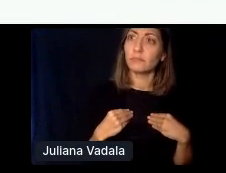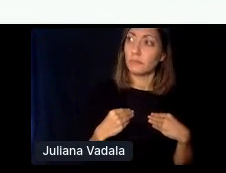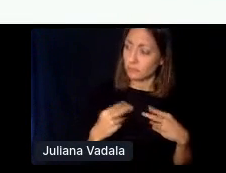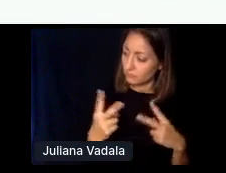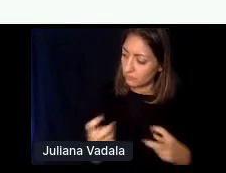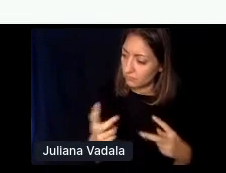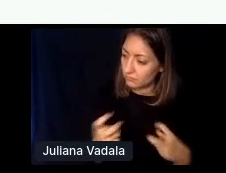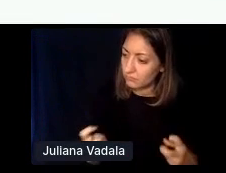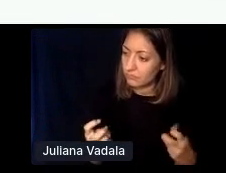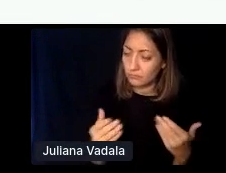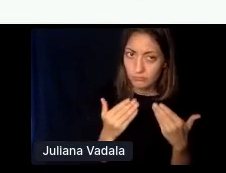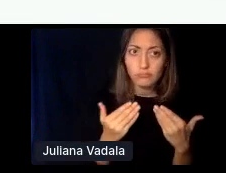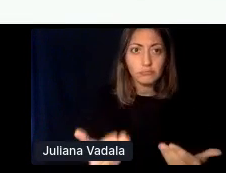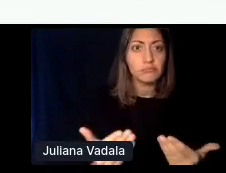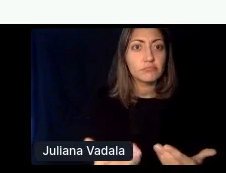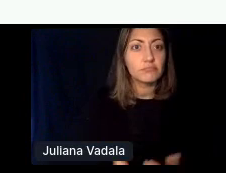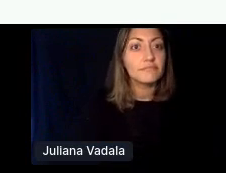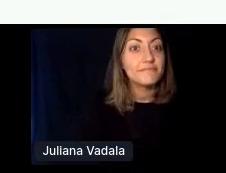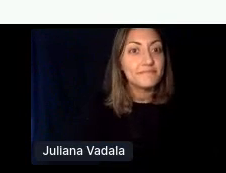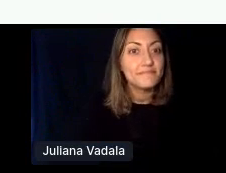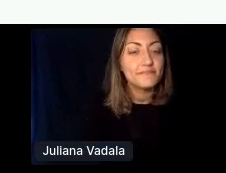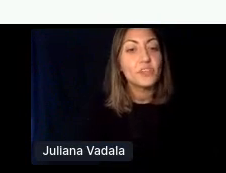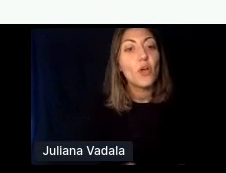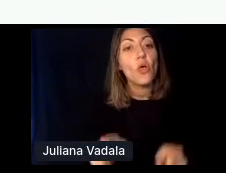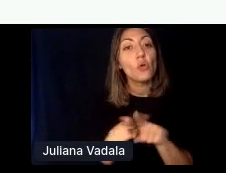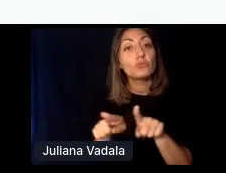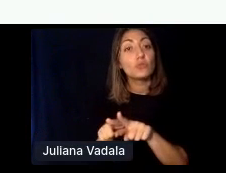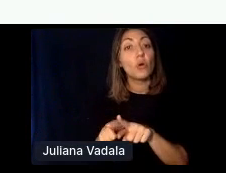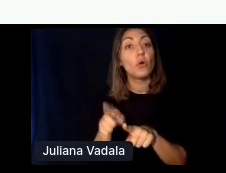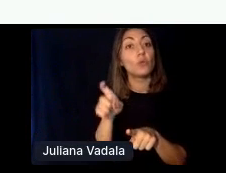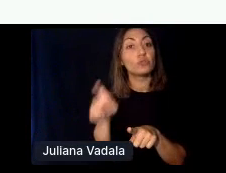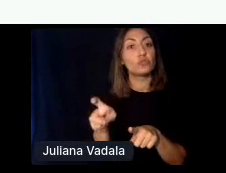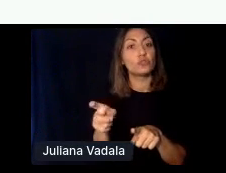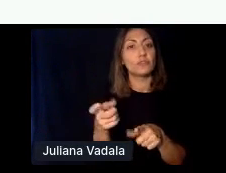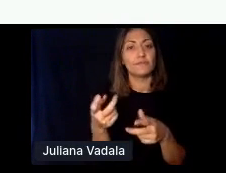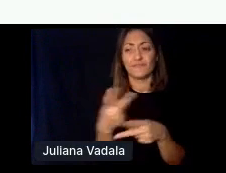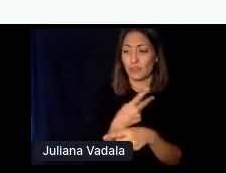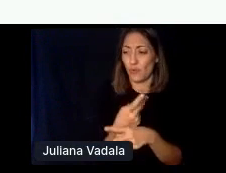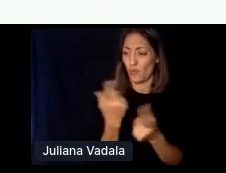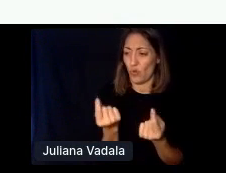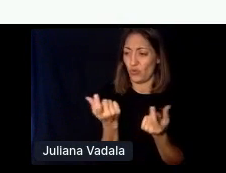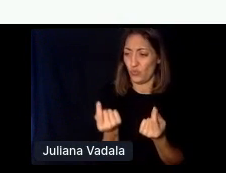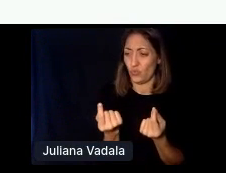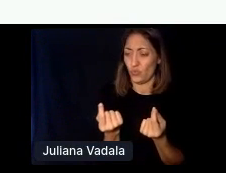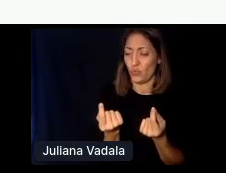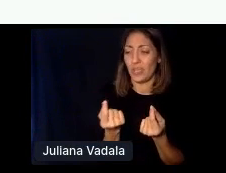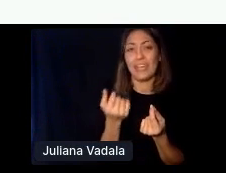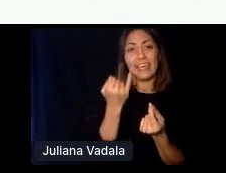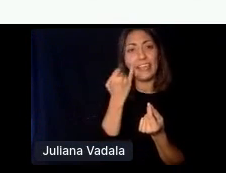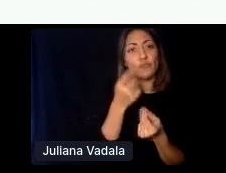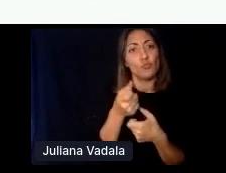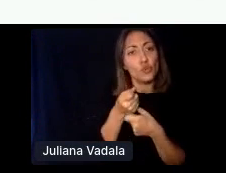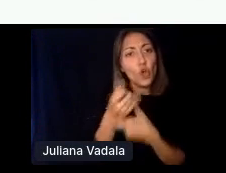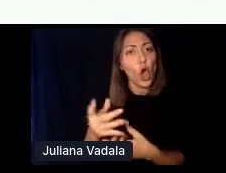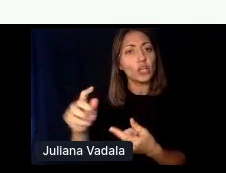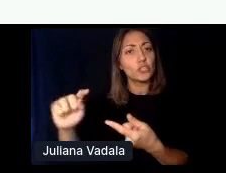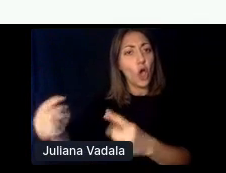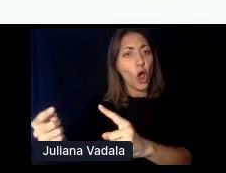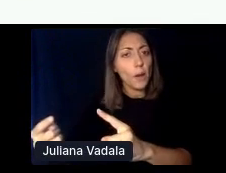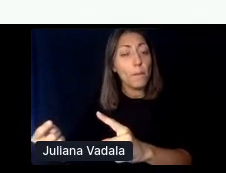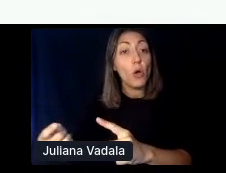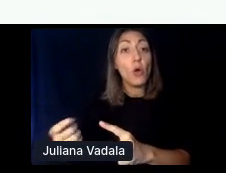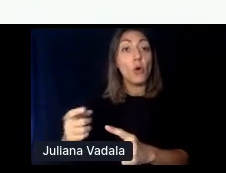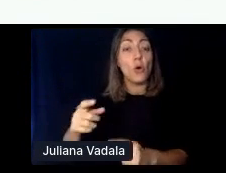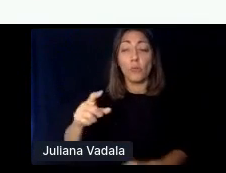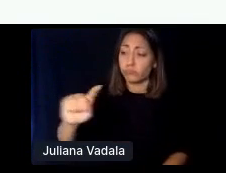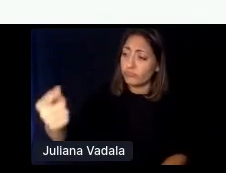we cause harm, it's also entirely possible that you might feel hurt or harmed by something a voter says to you over the phone or